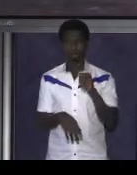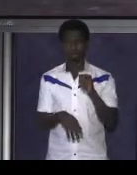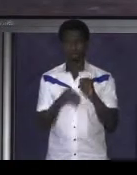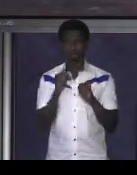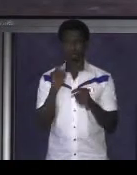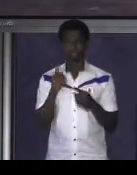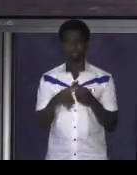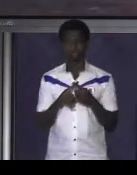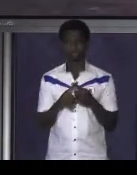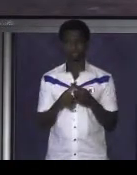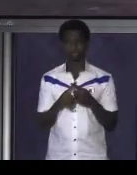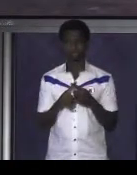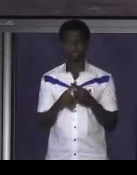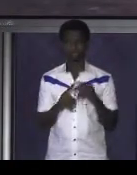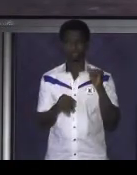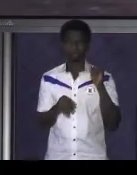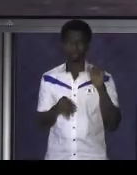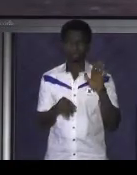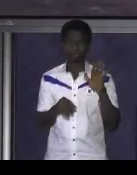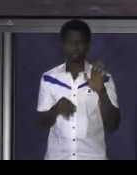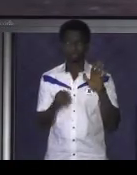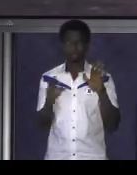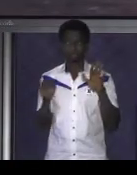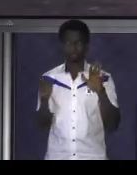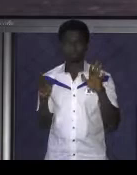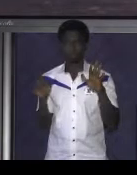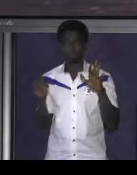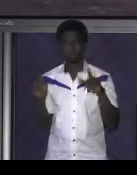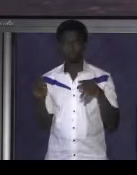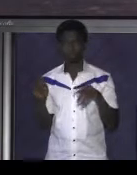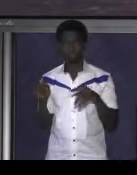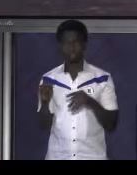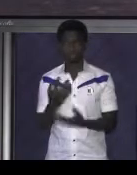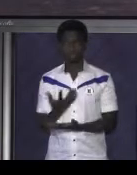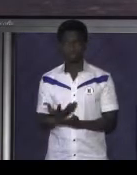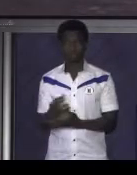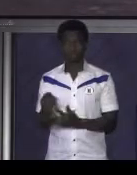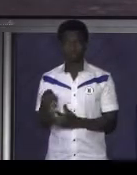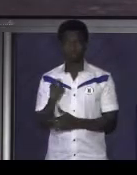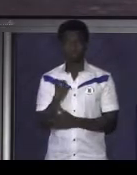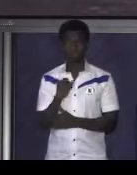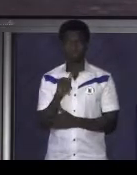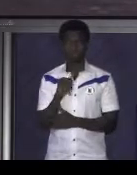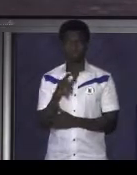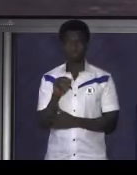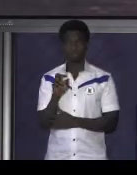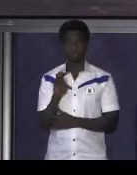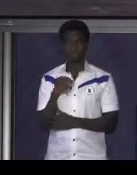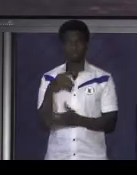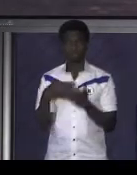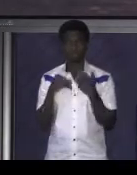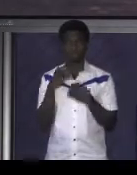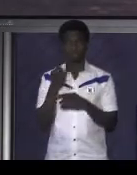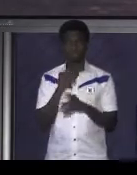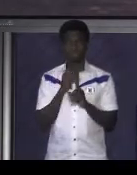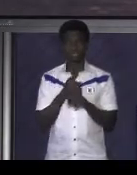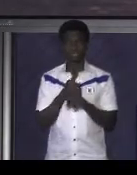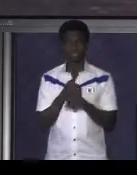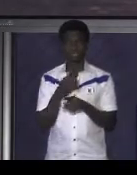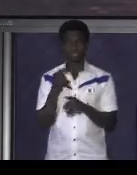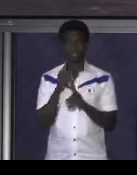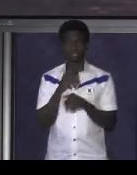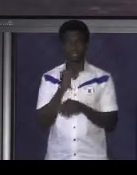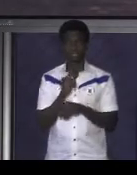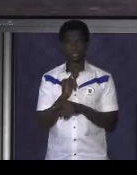is it woman, convent, prison, or asylum? What is the answer? The